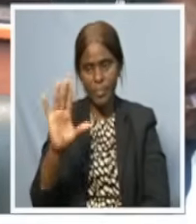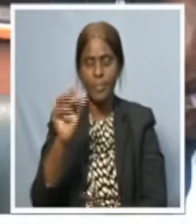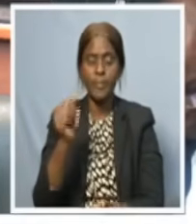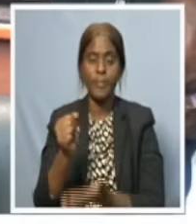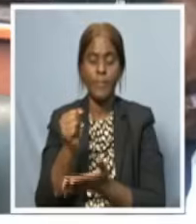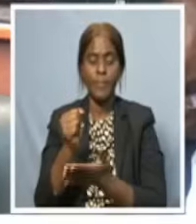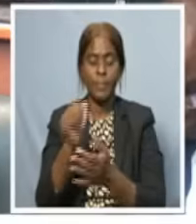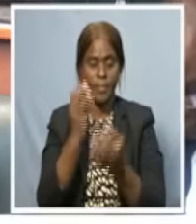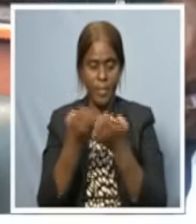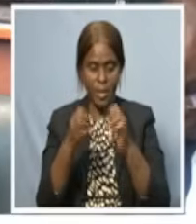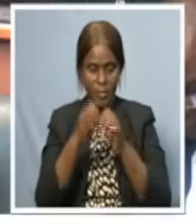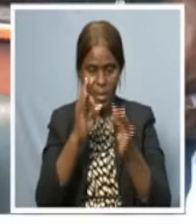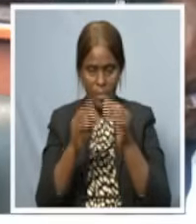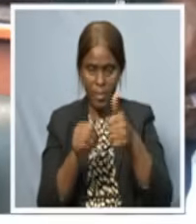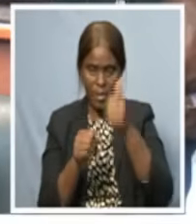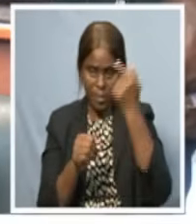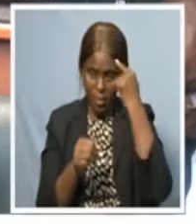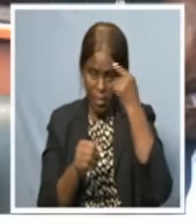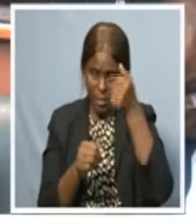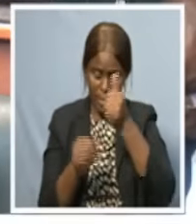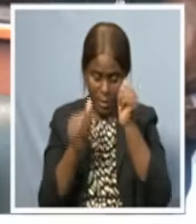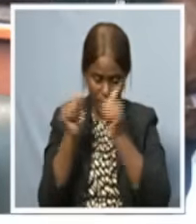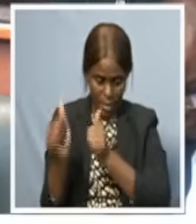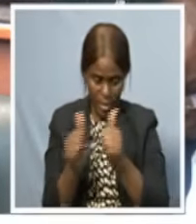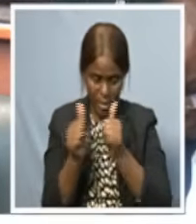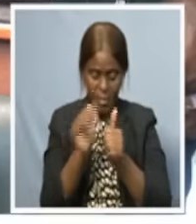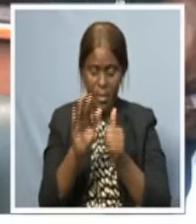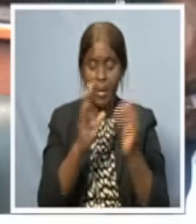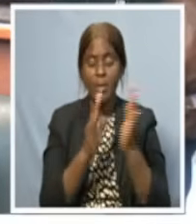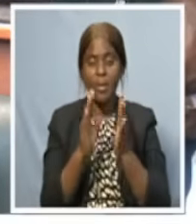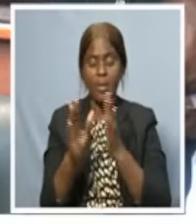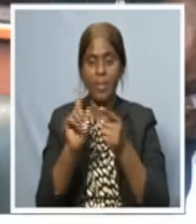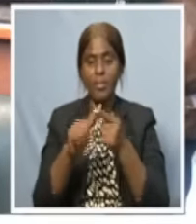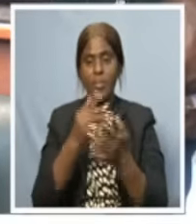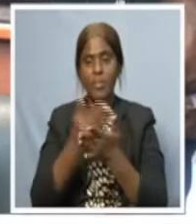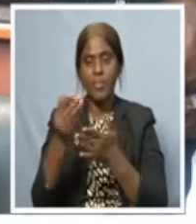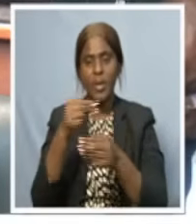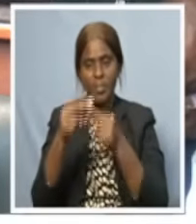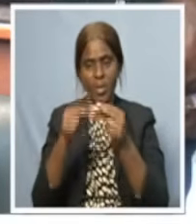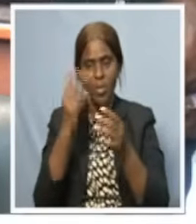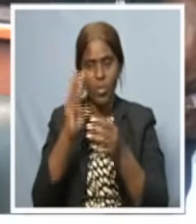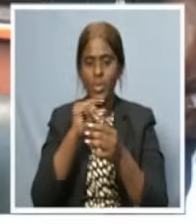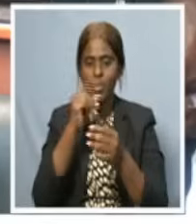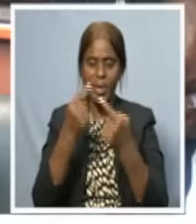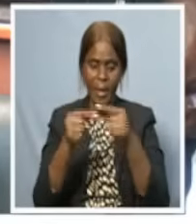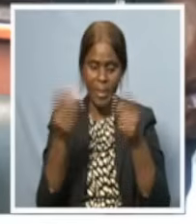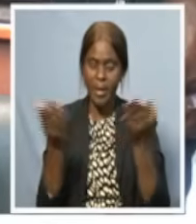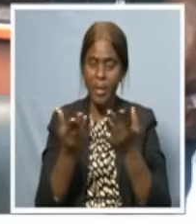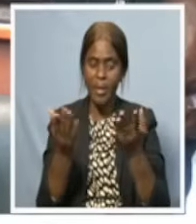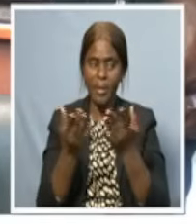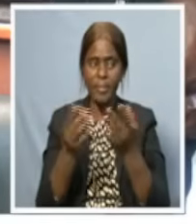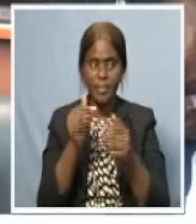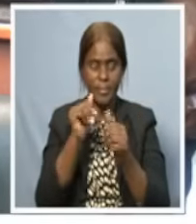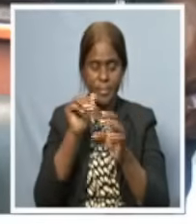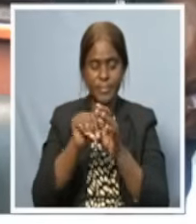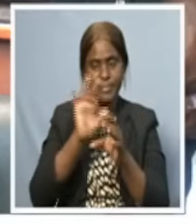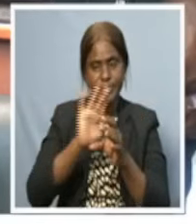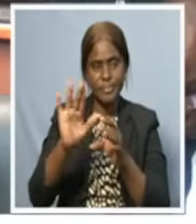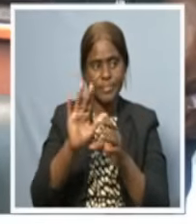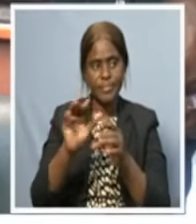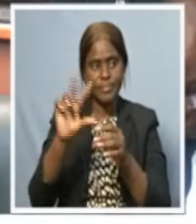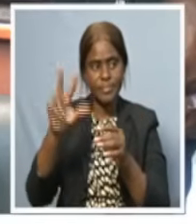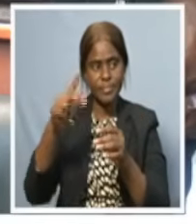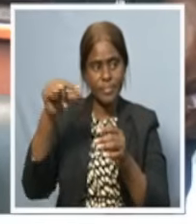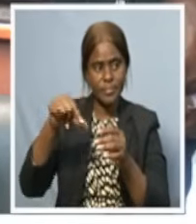budget, even if the government is actively considering to purchase, then it is not going to happen in the